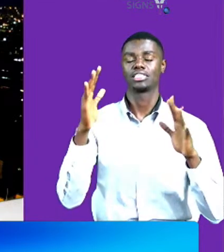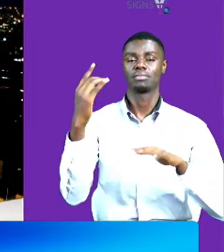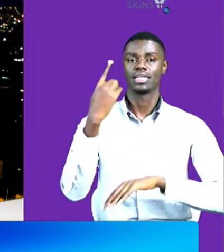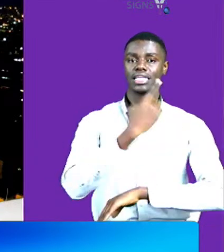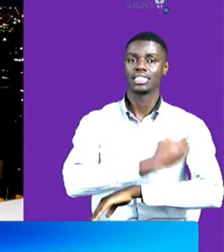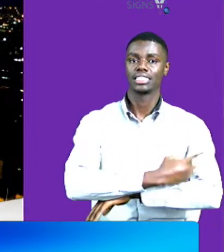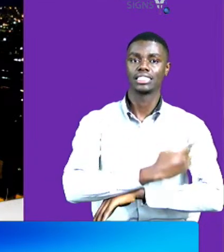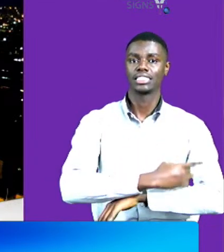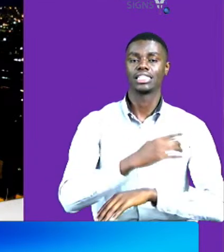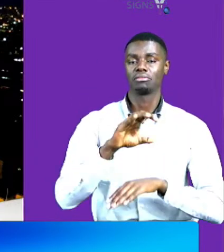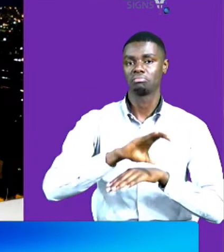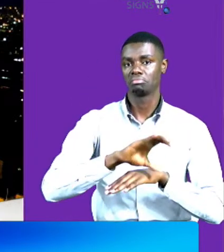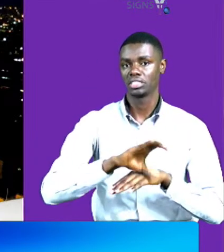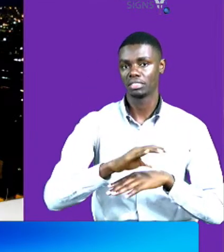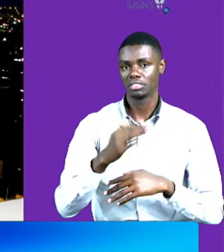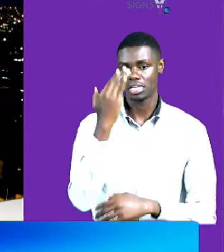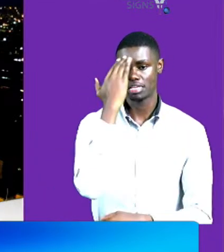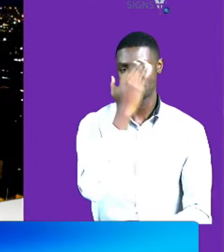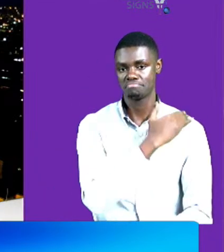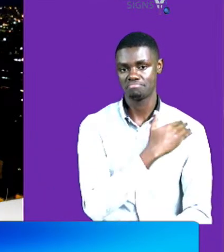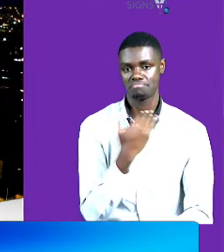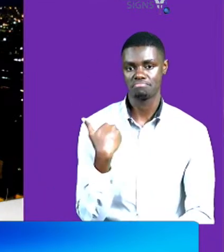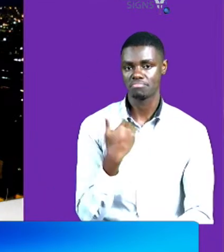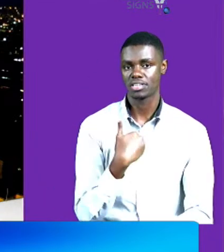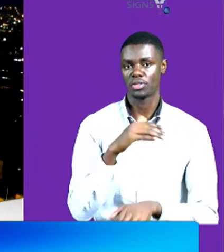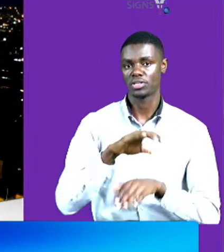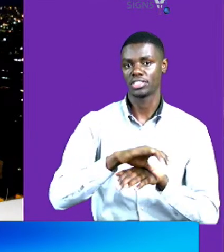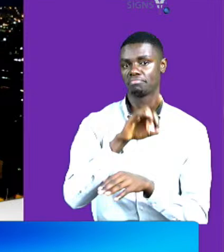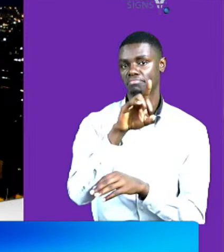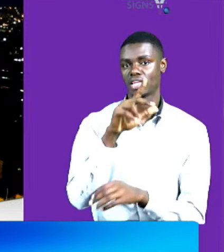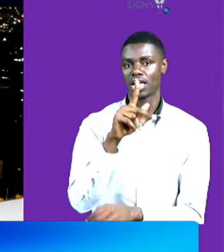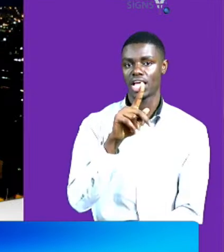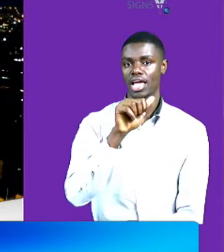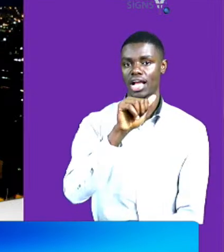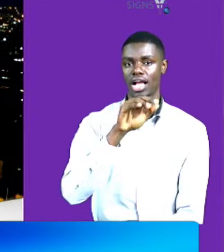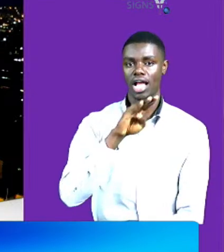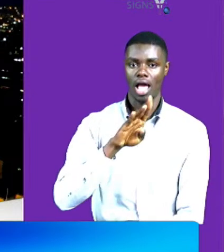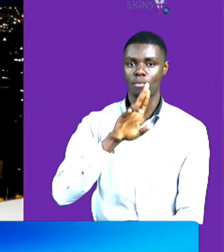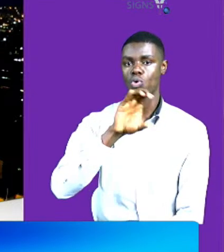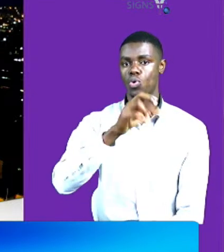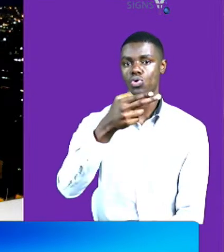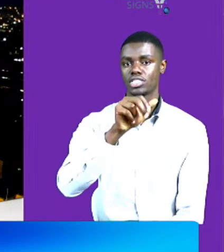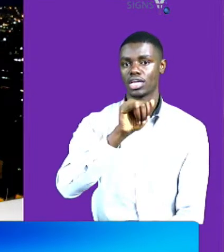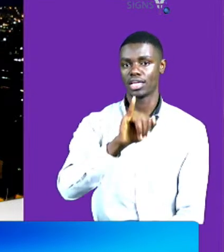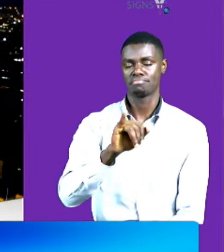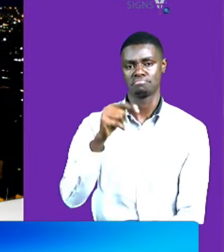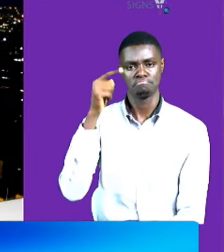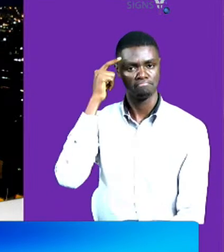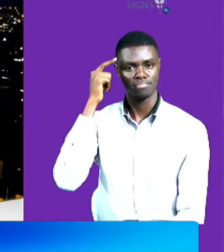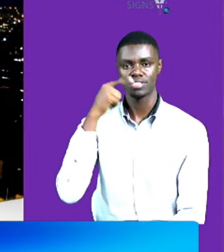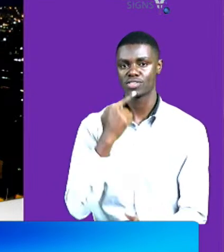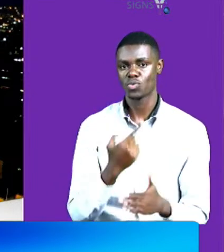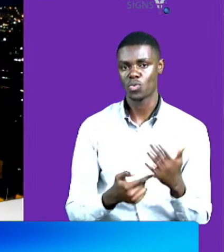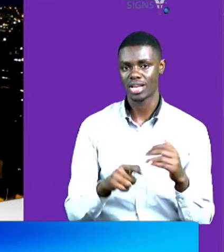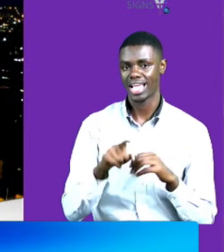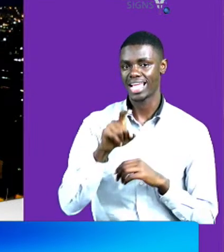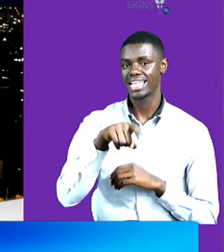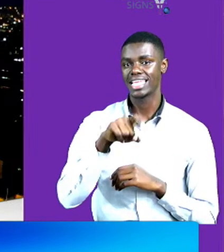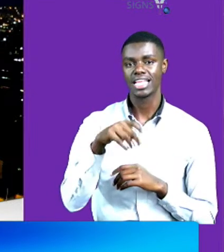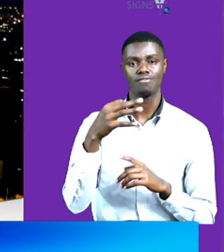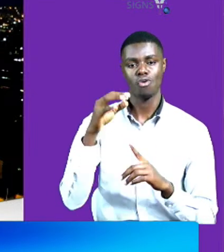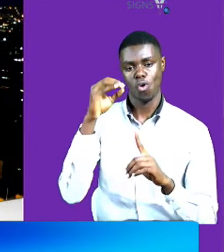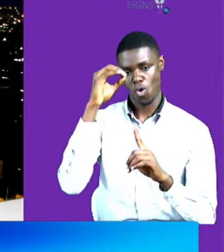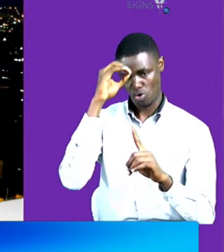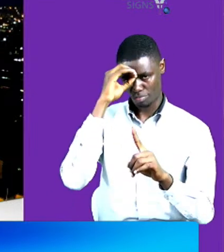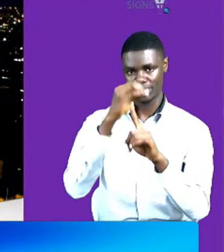in Muhwea Catholic Church in Kabuchai, Wetangula reiterated the need for